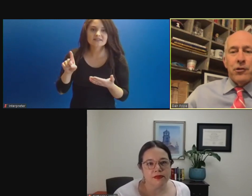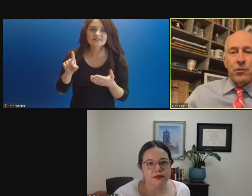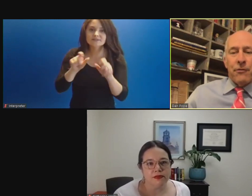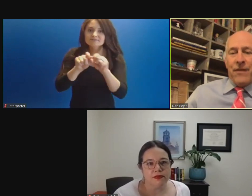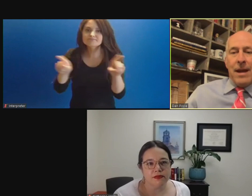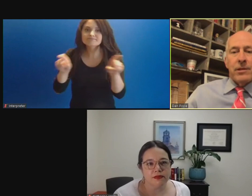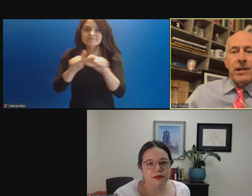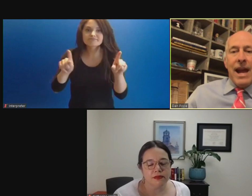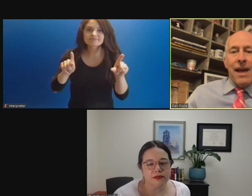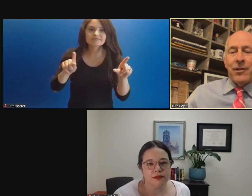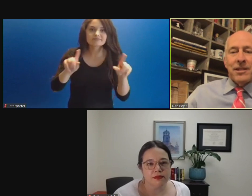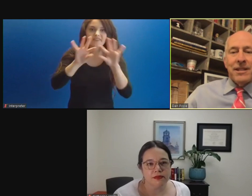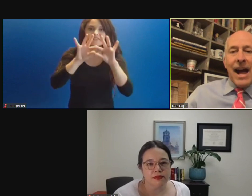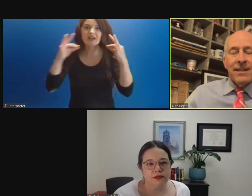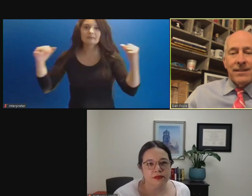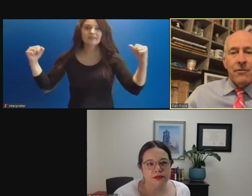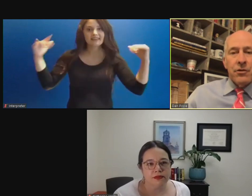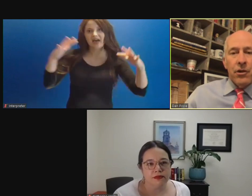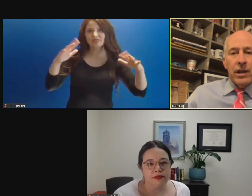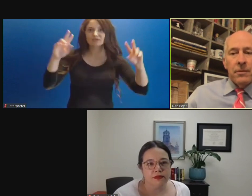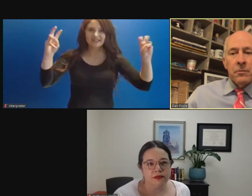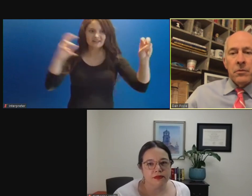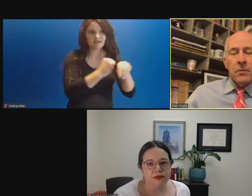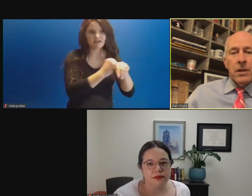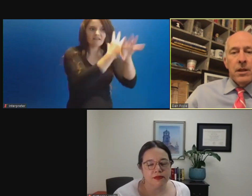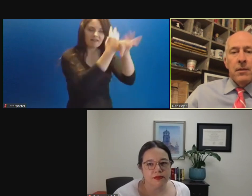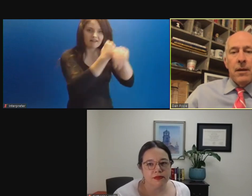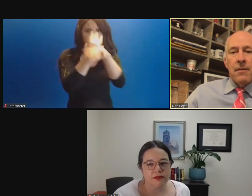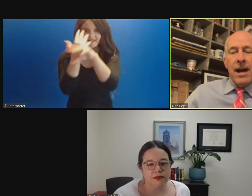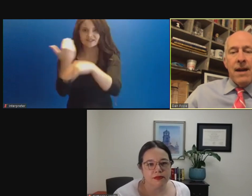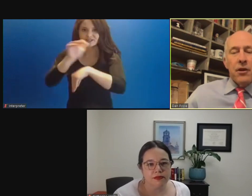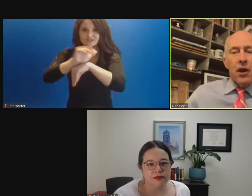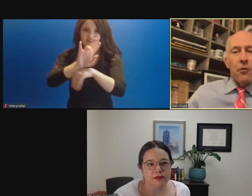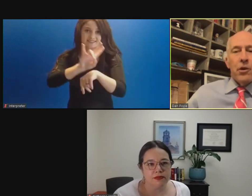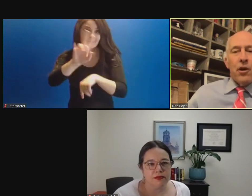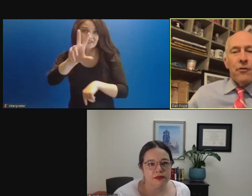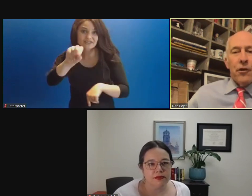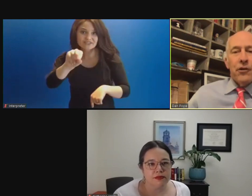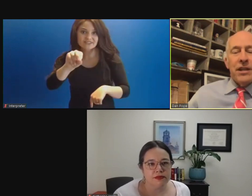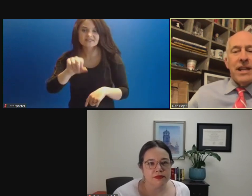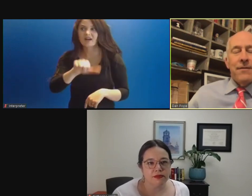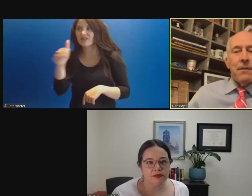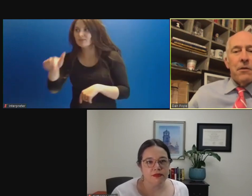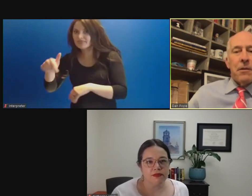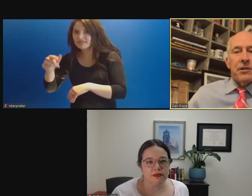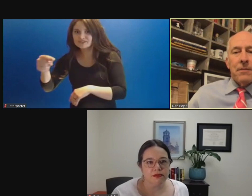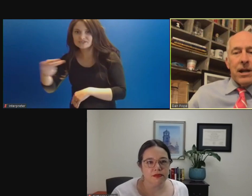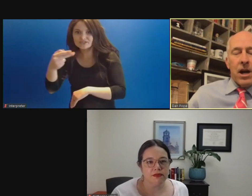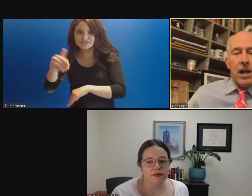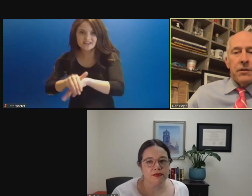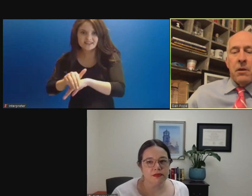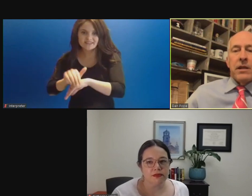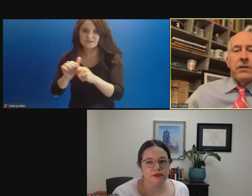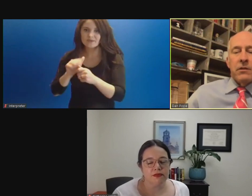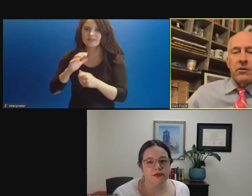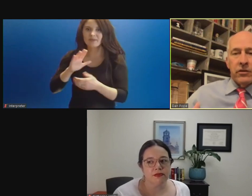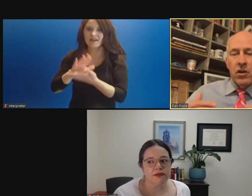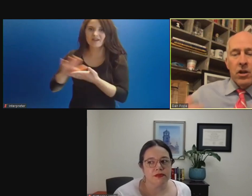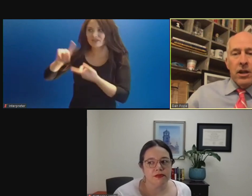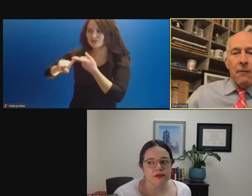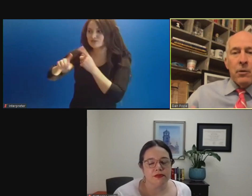distributed virtual family gathering tonight at 7:30. I have another one on Thursday evening with a bunch of my college